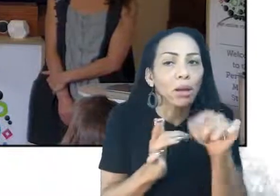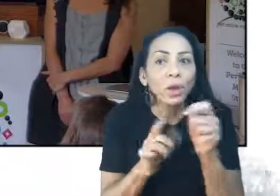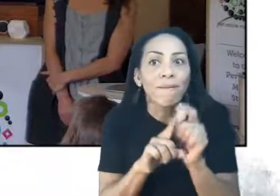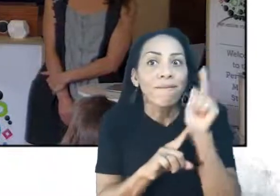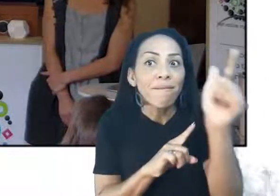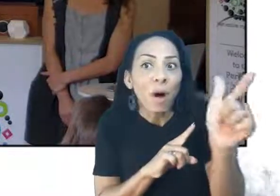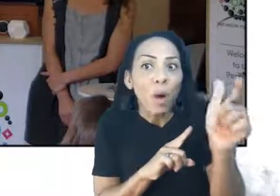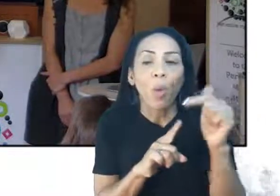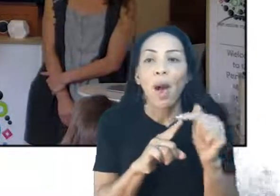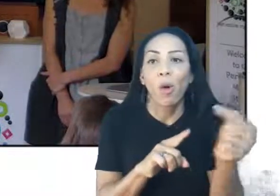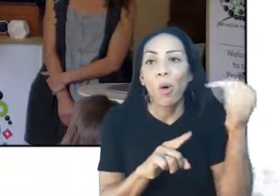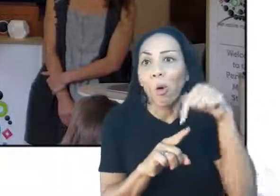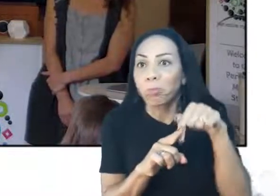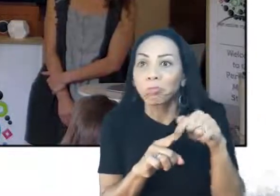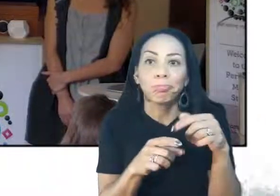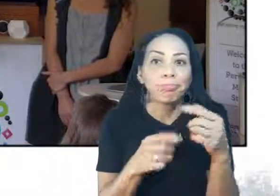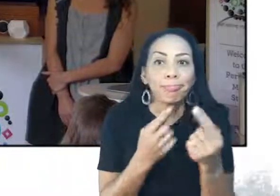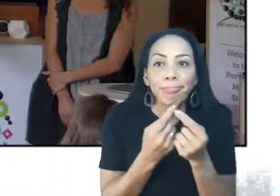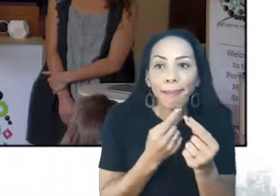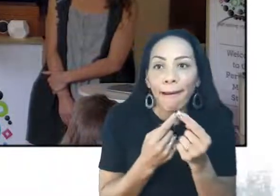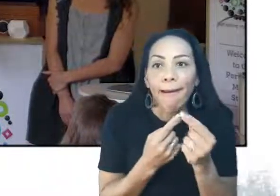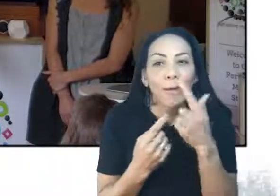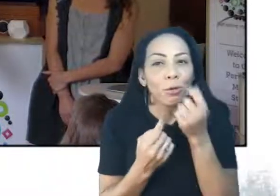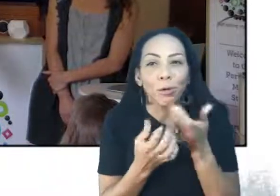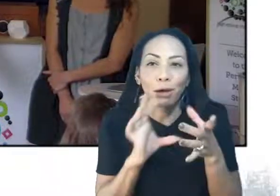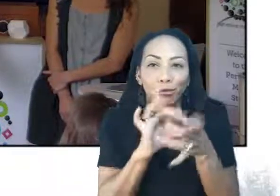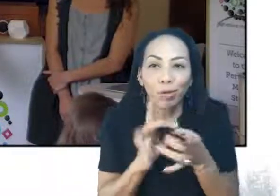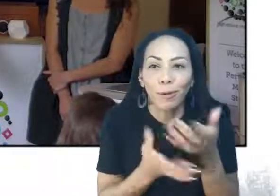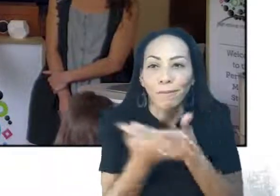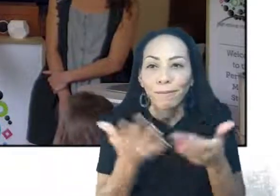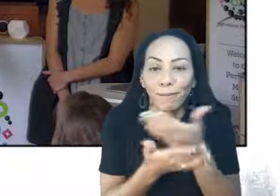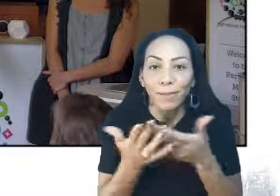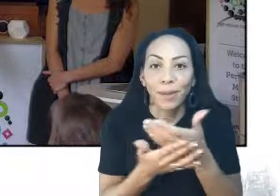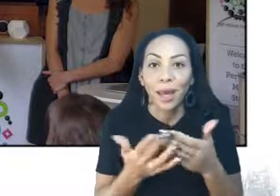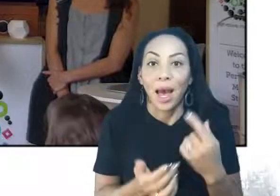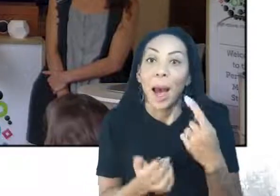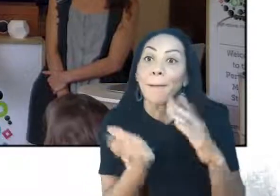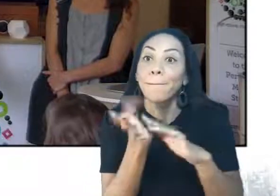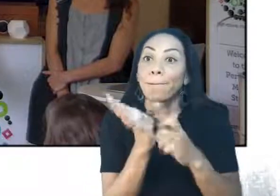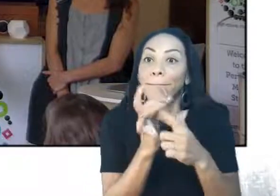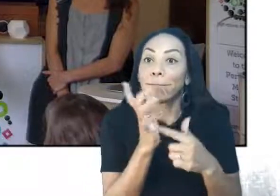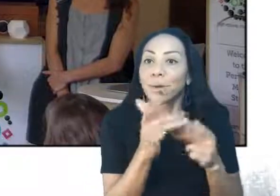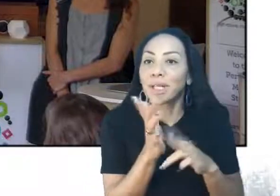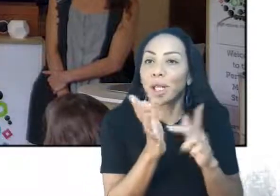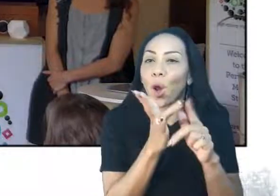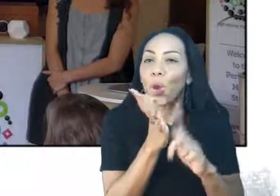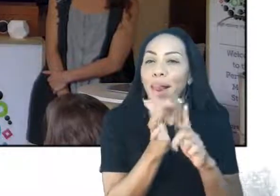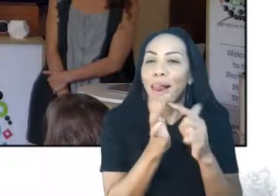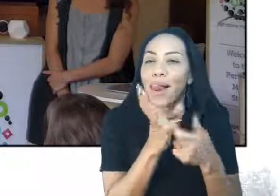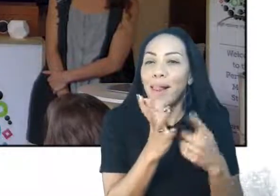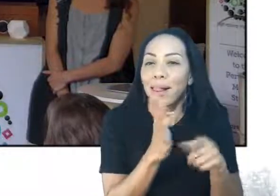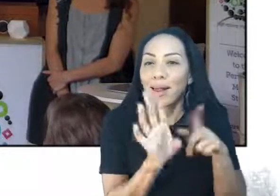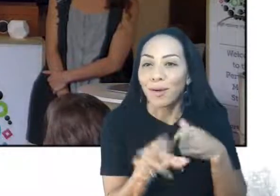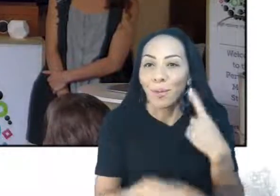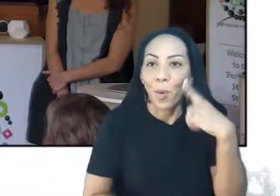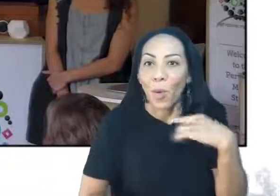conversation. My name is Martin O'Leary. I'm a white man in my late 30s wearing a sort of forest green t-shirt and some brown